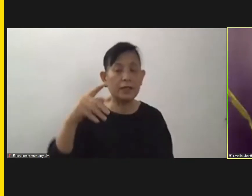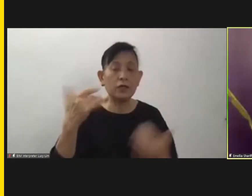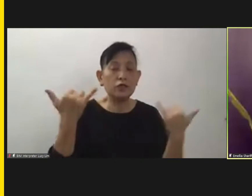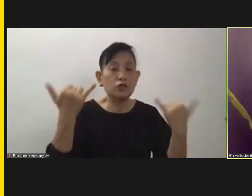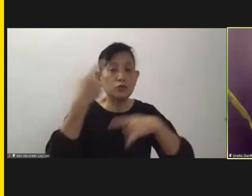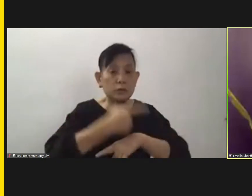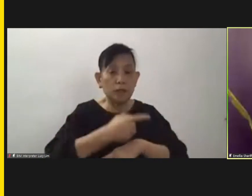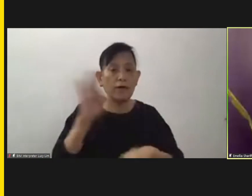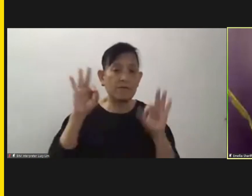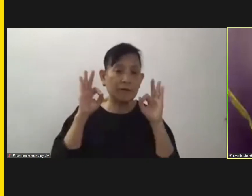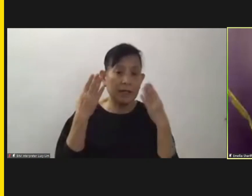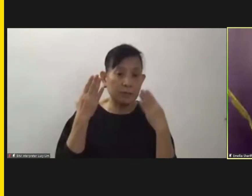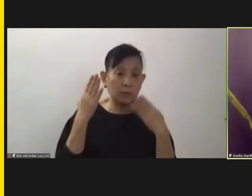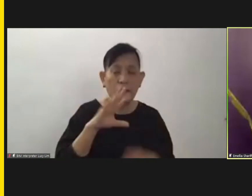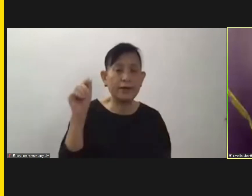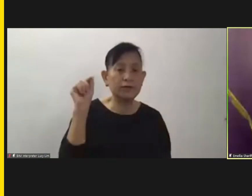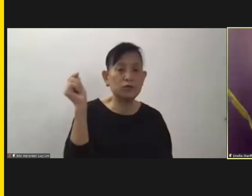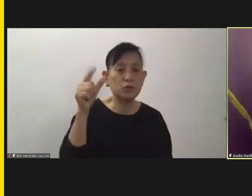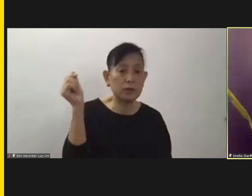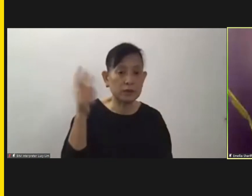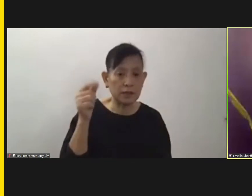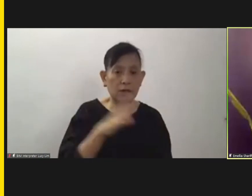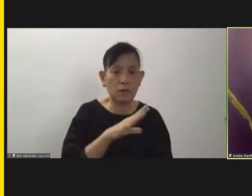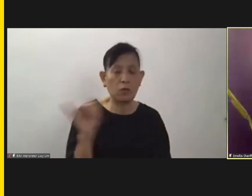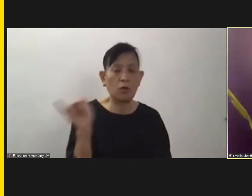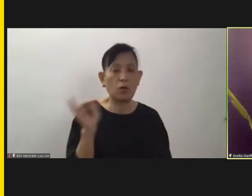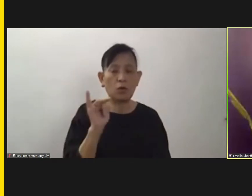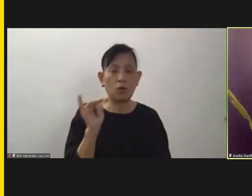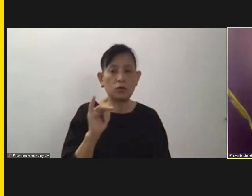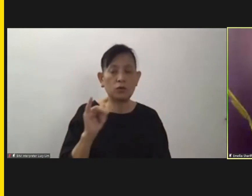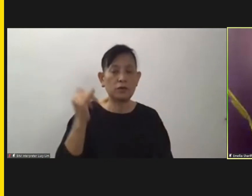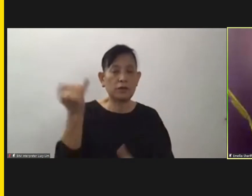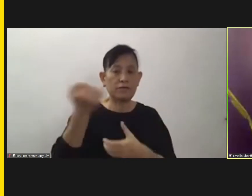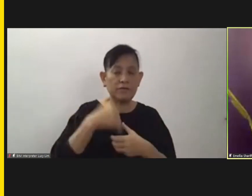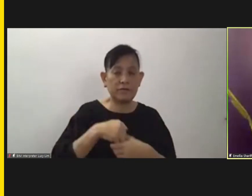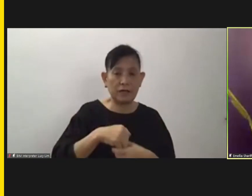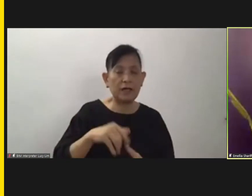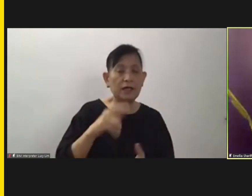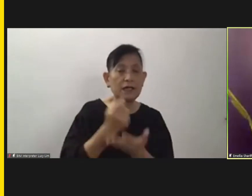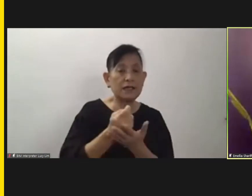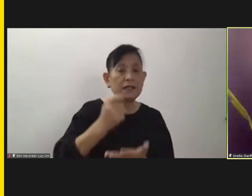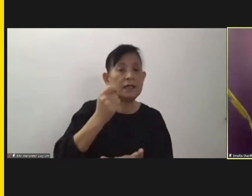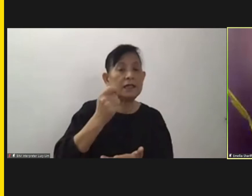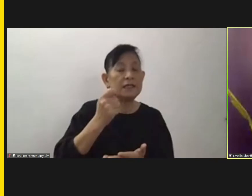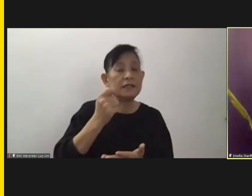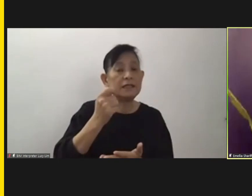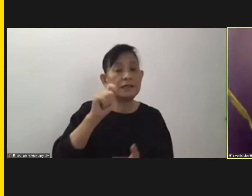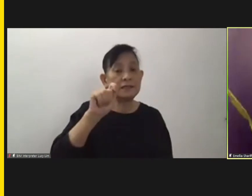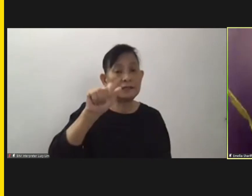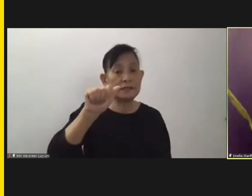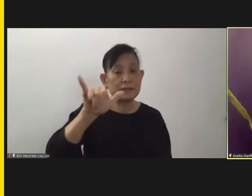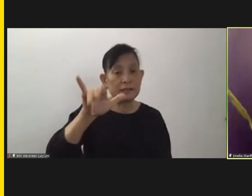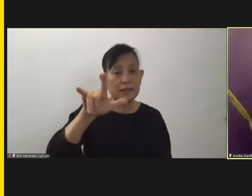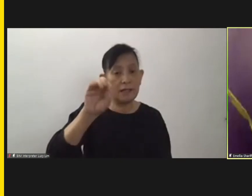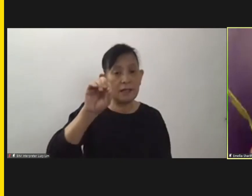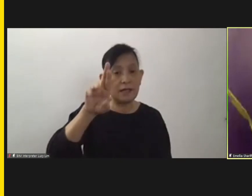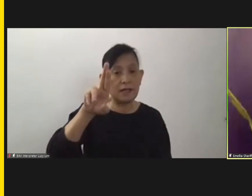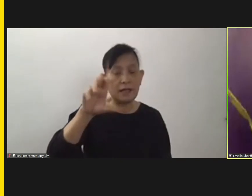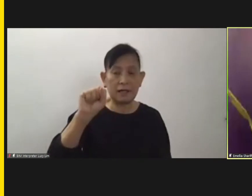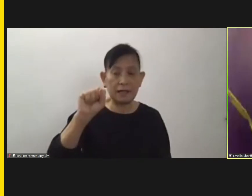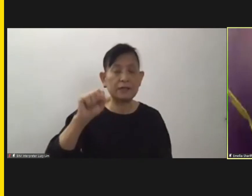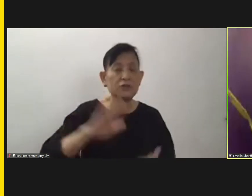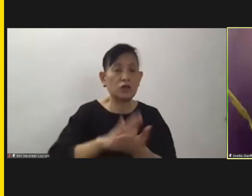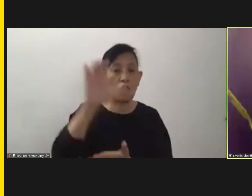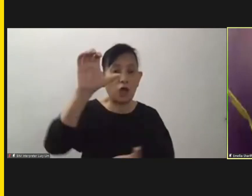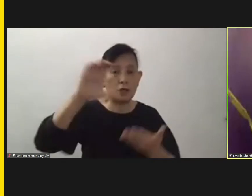Twitter, and Instagram. We also would like you to invite to join the Taylor's College Rises community. There is a